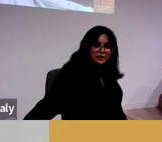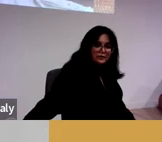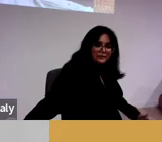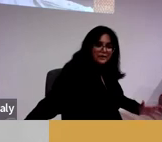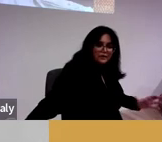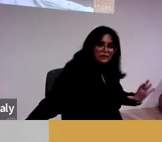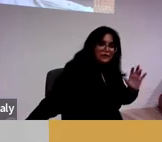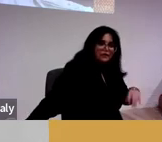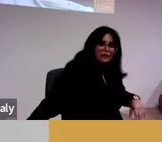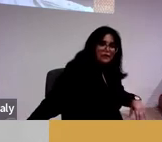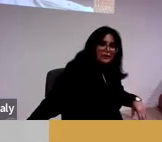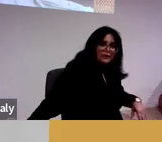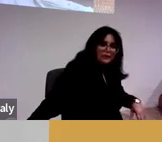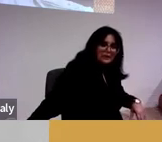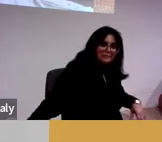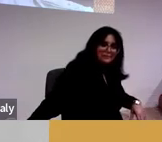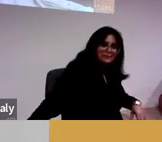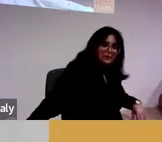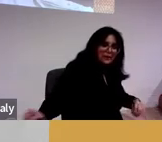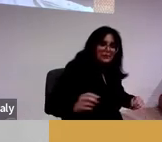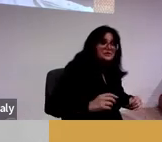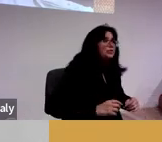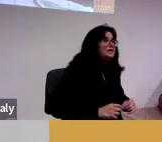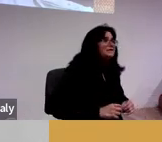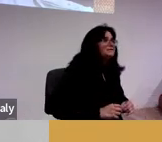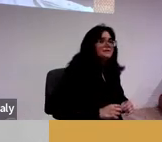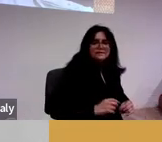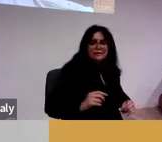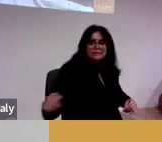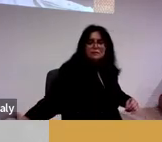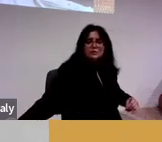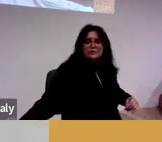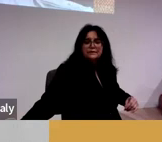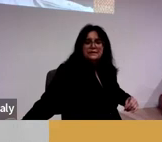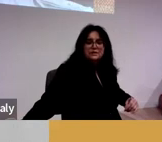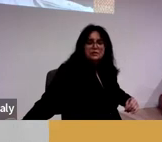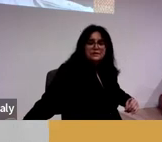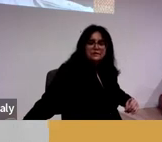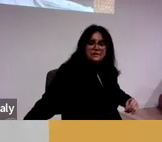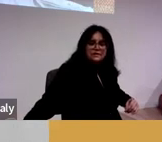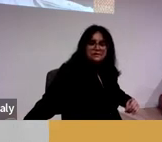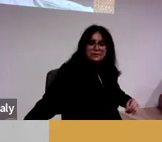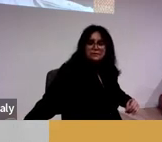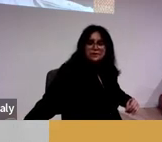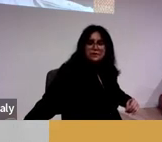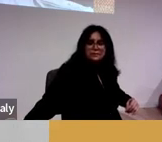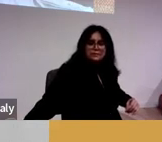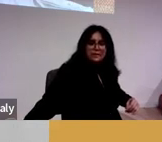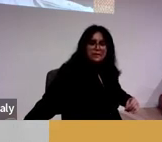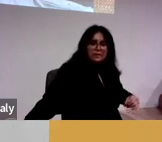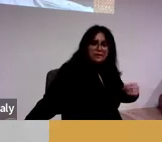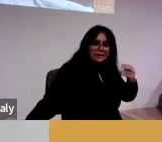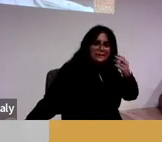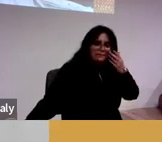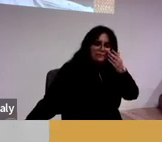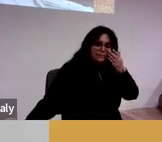Okay, so final photo, it's my parents' wedding. A bit unfortunate that that's across their faces, but there you go.